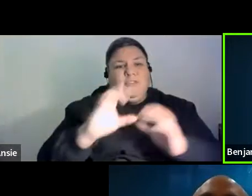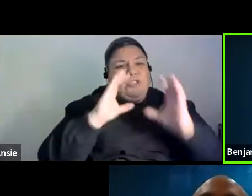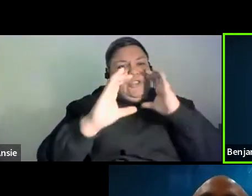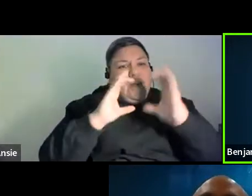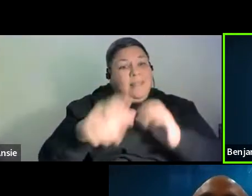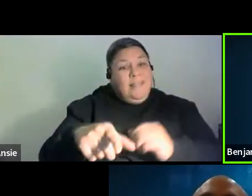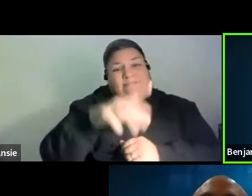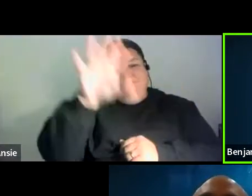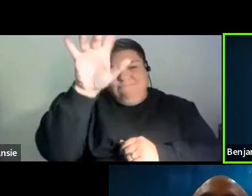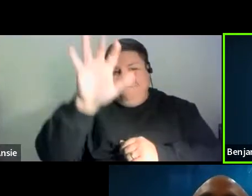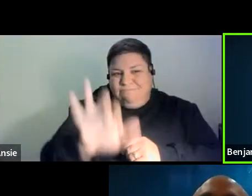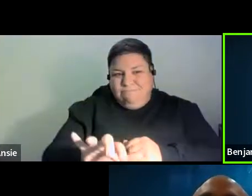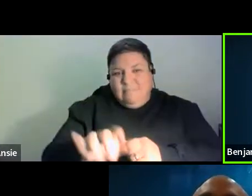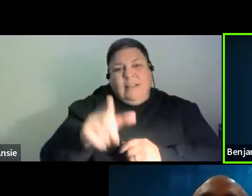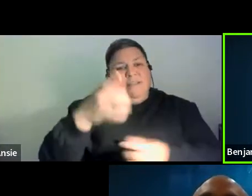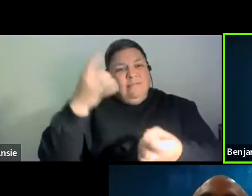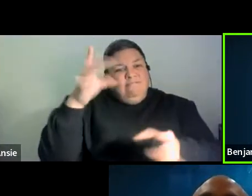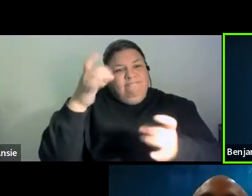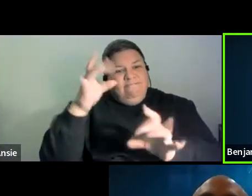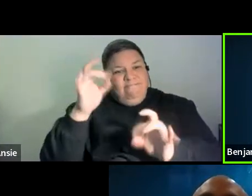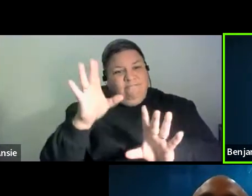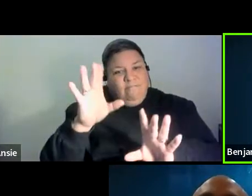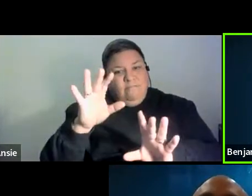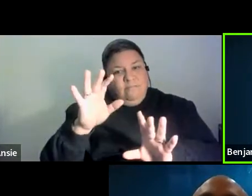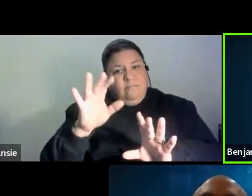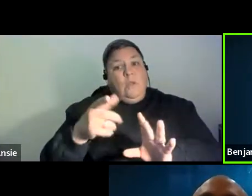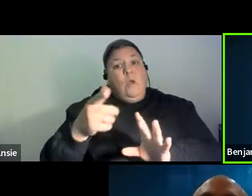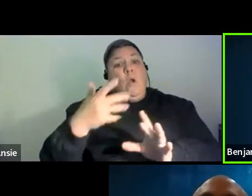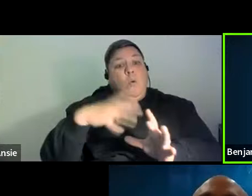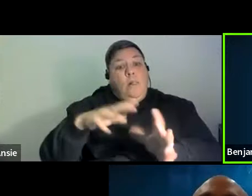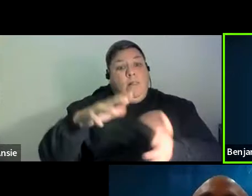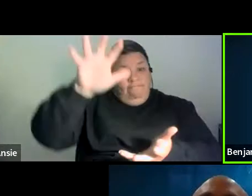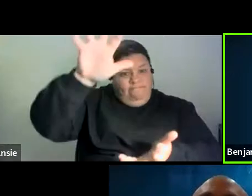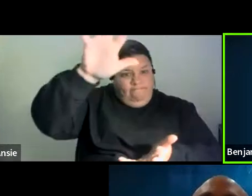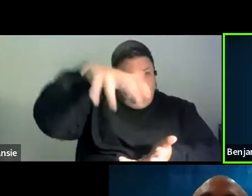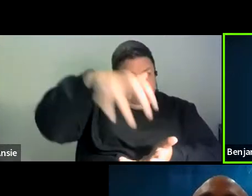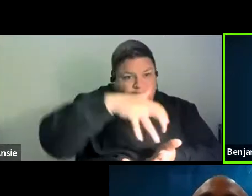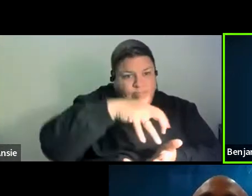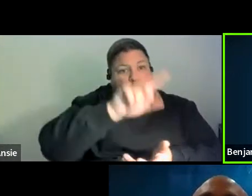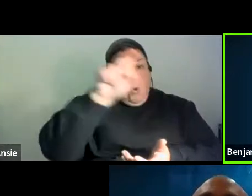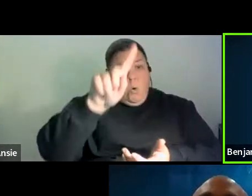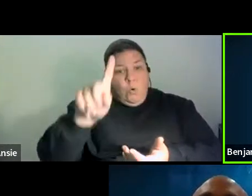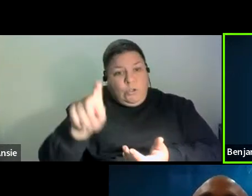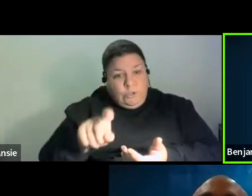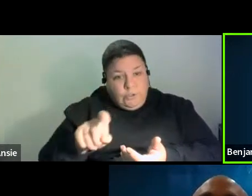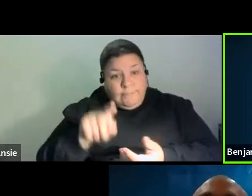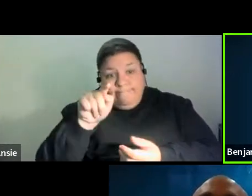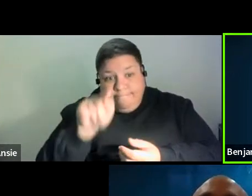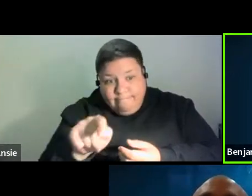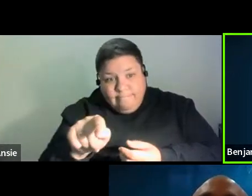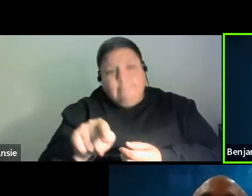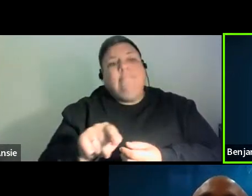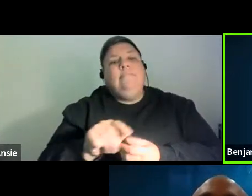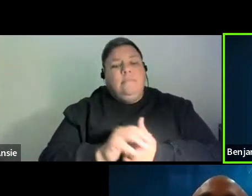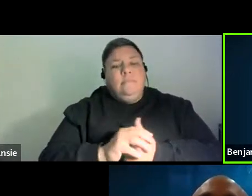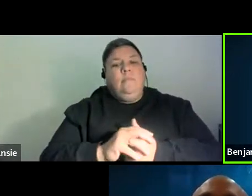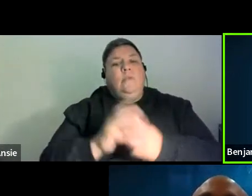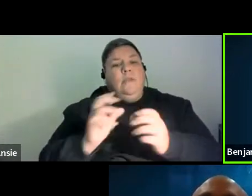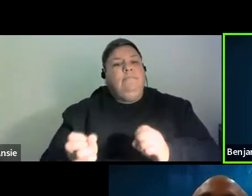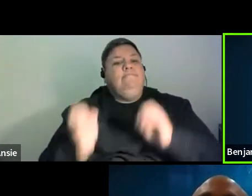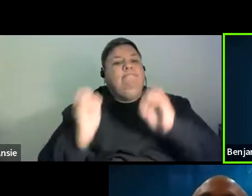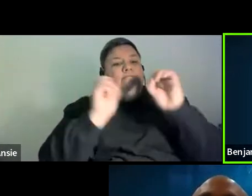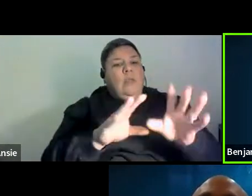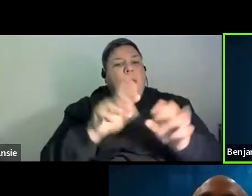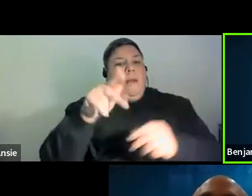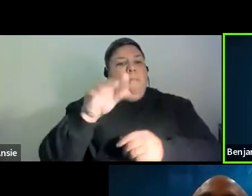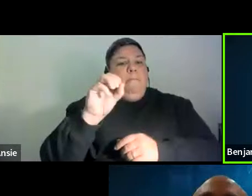as I indicated earlier on, we will collate these questions that are being asked on the chat, and we will post them